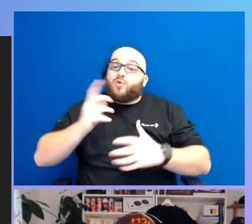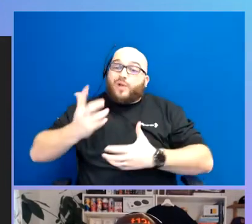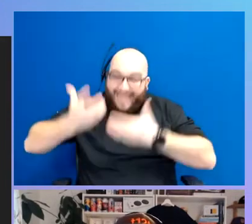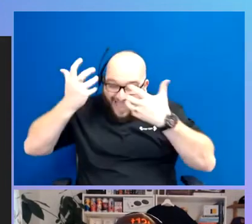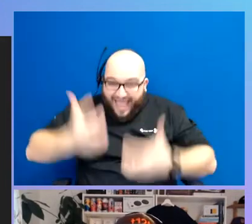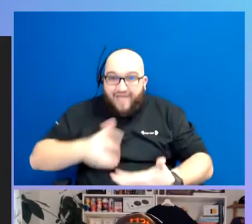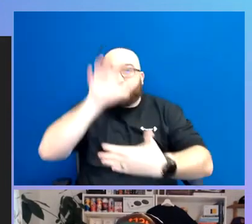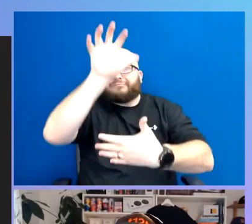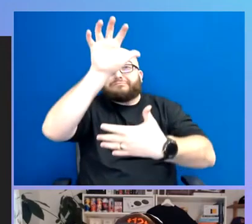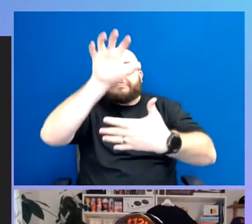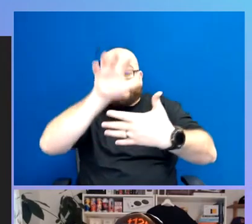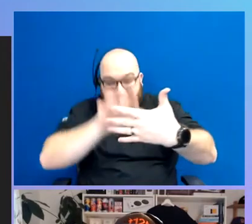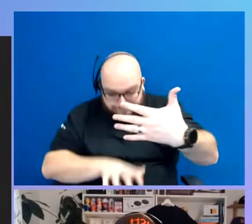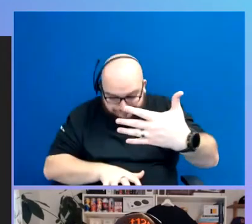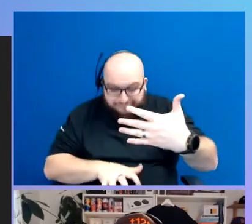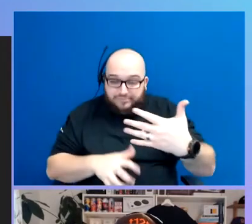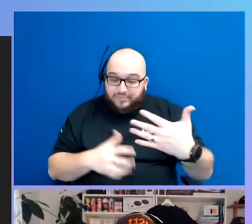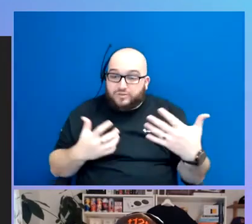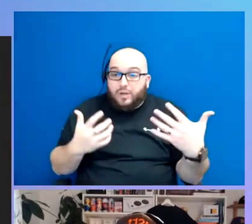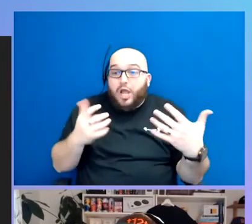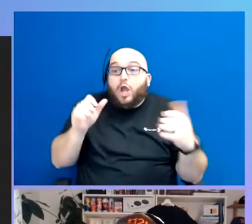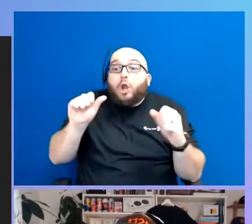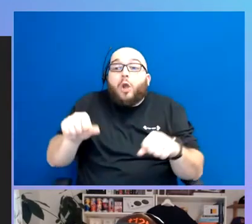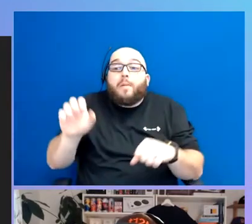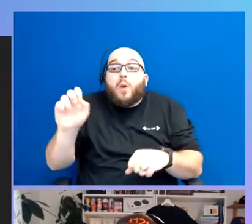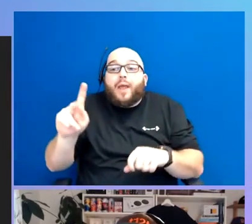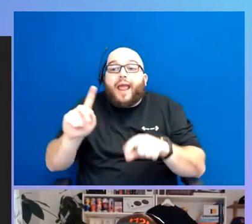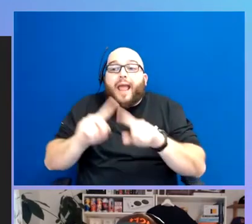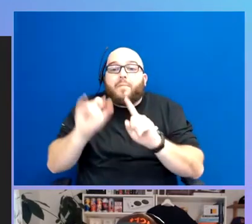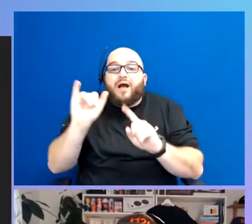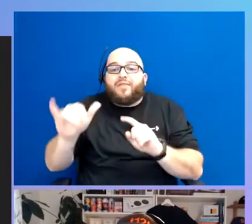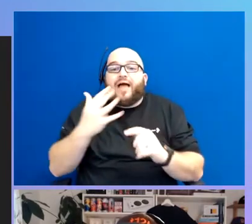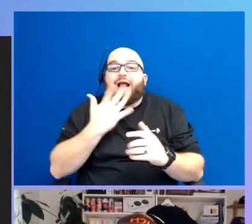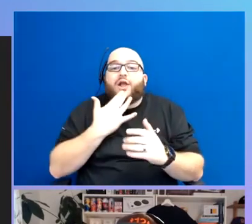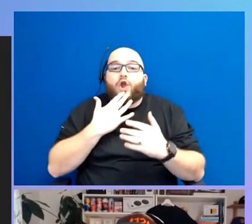be quite okay, but the contrast makes it really bad.